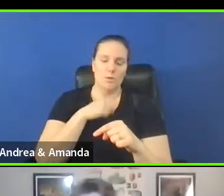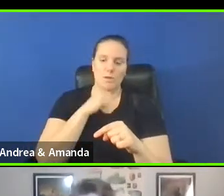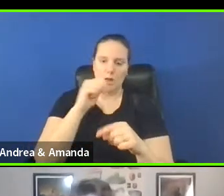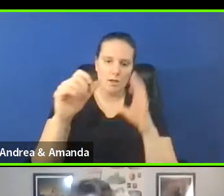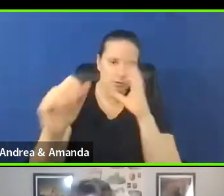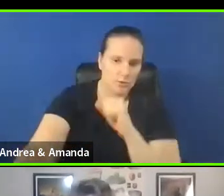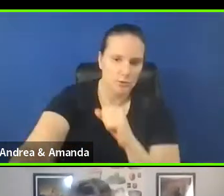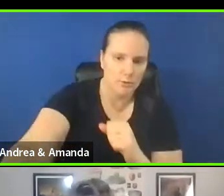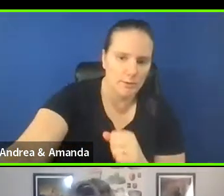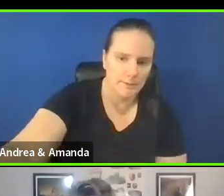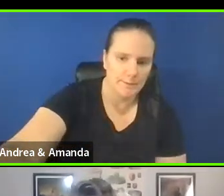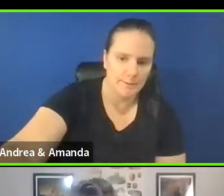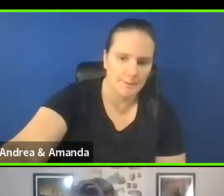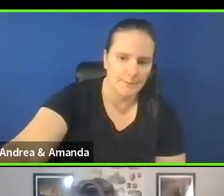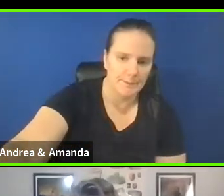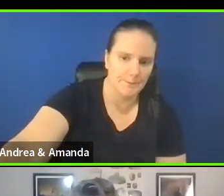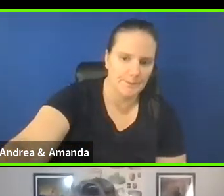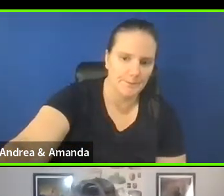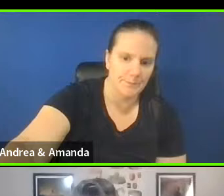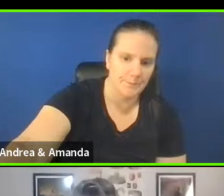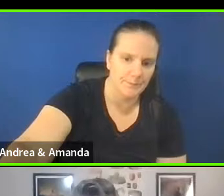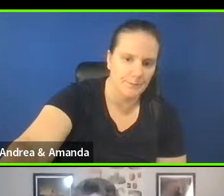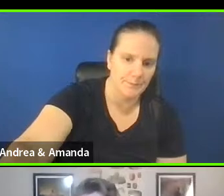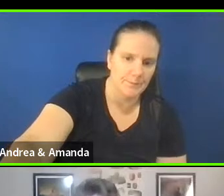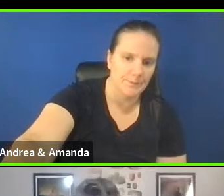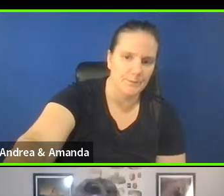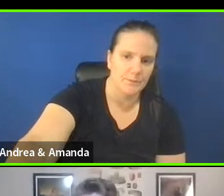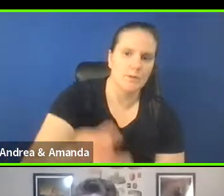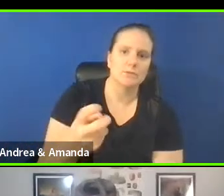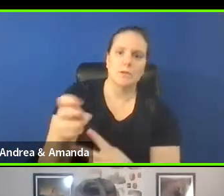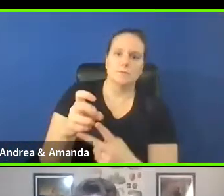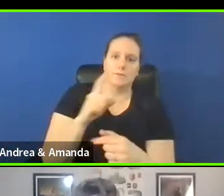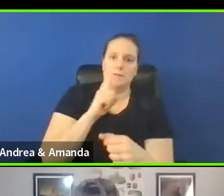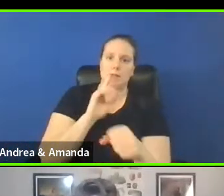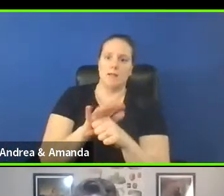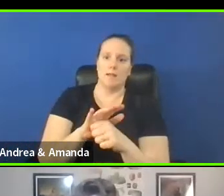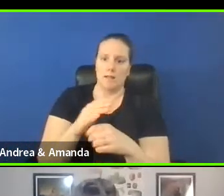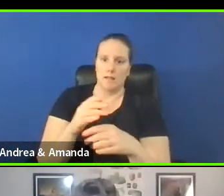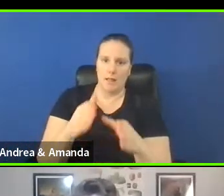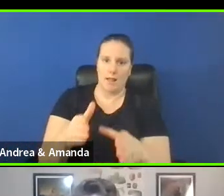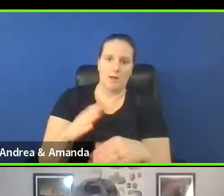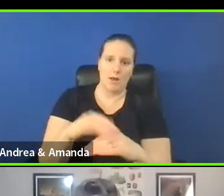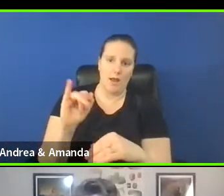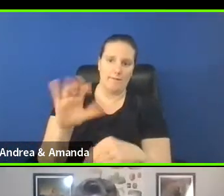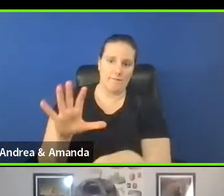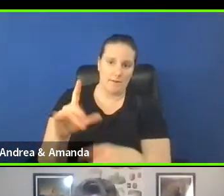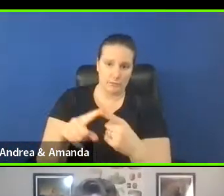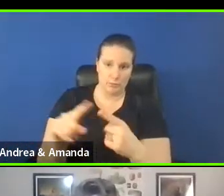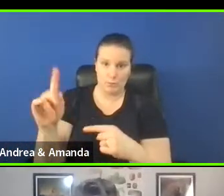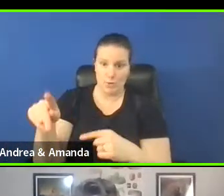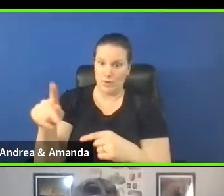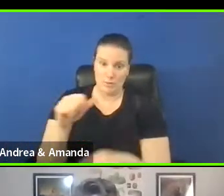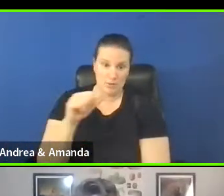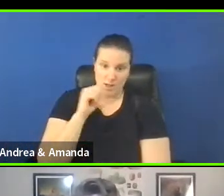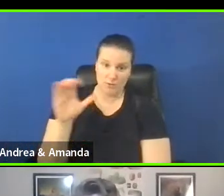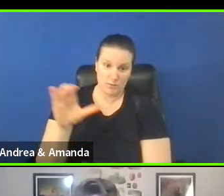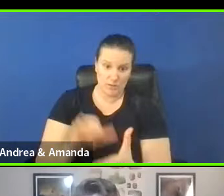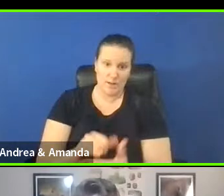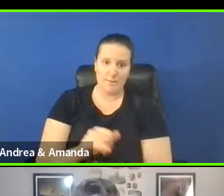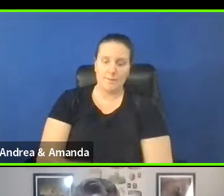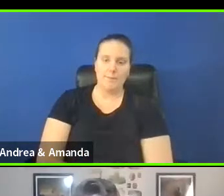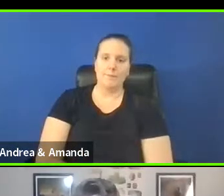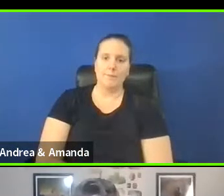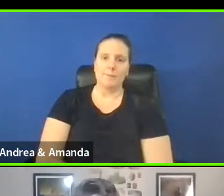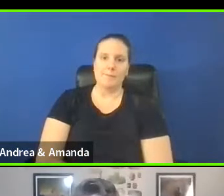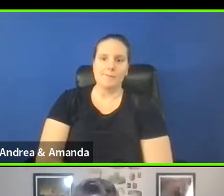assume that transit would have a dedicated lane on I-5 all the way to Portland. we did not do that.